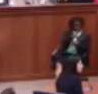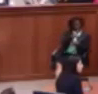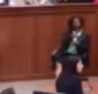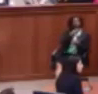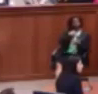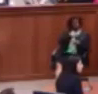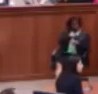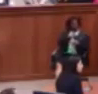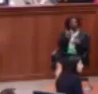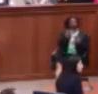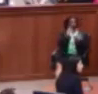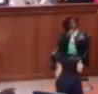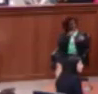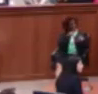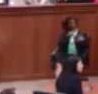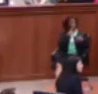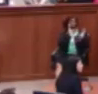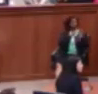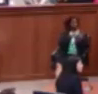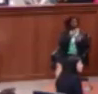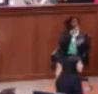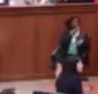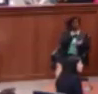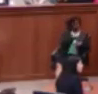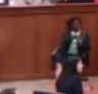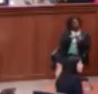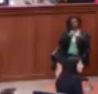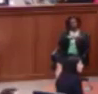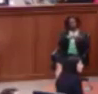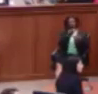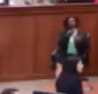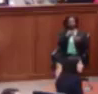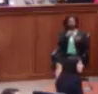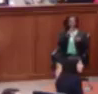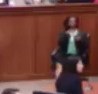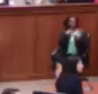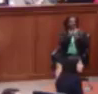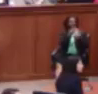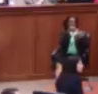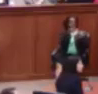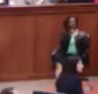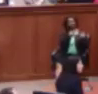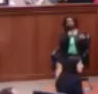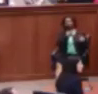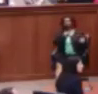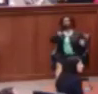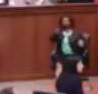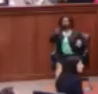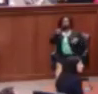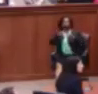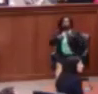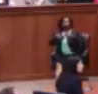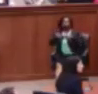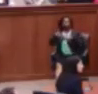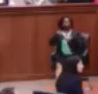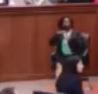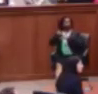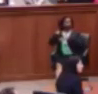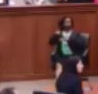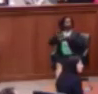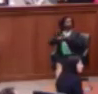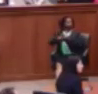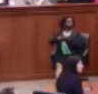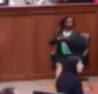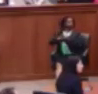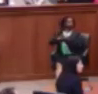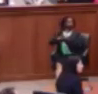3 hours. That should have never ended in any school district. I'd like more information on the Jump Start,